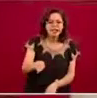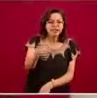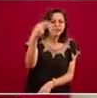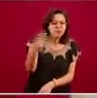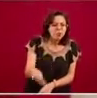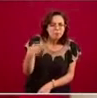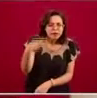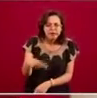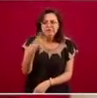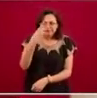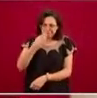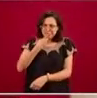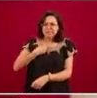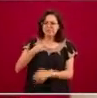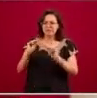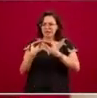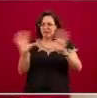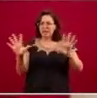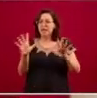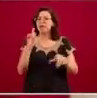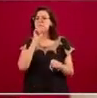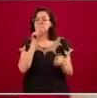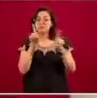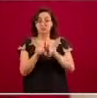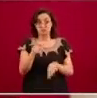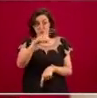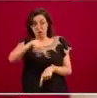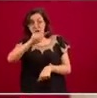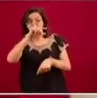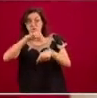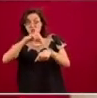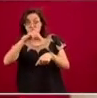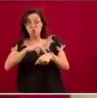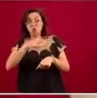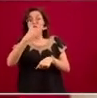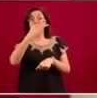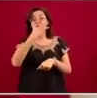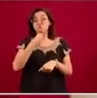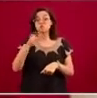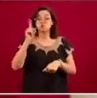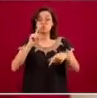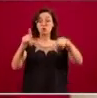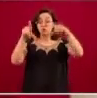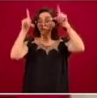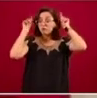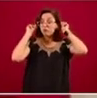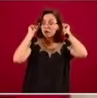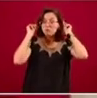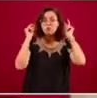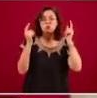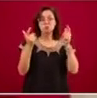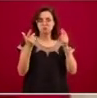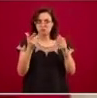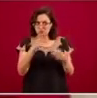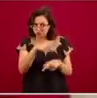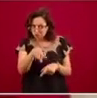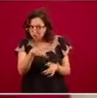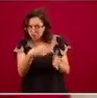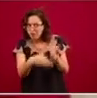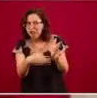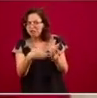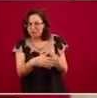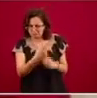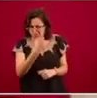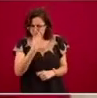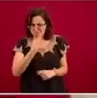of any specific cases of hospitals that haven't received their supplies, and I'm addressing all of